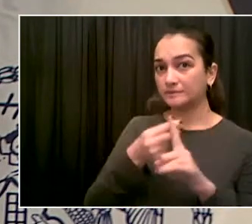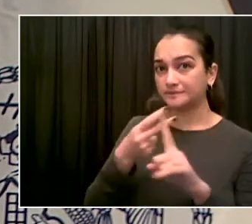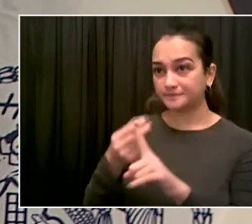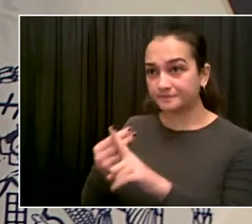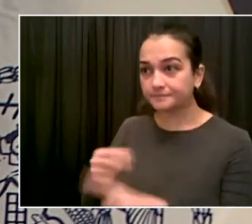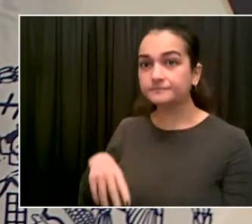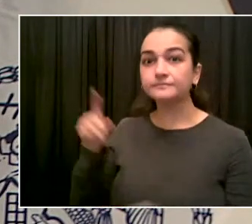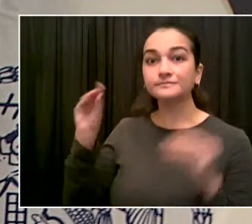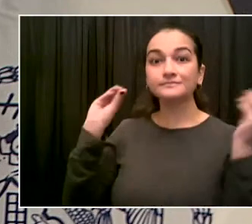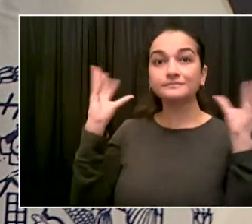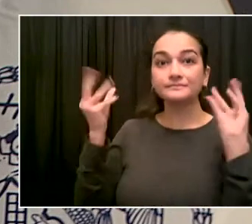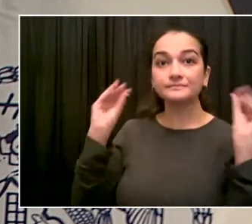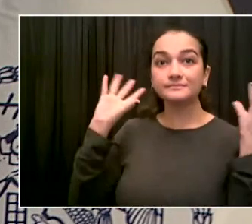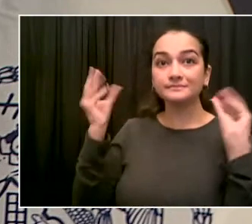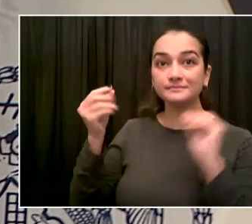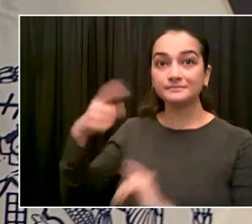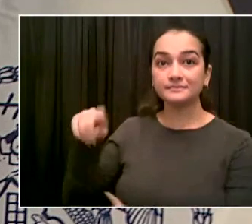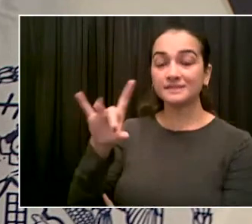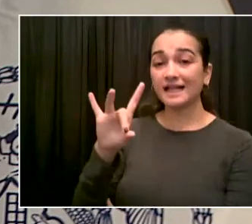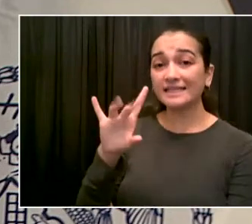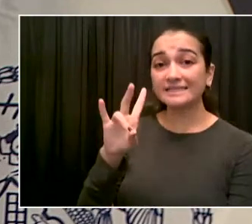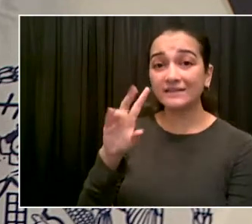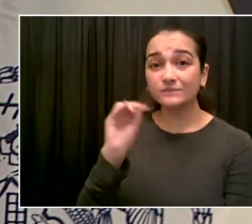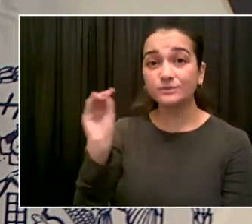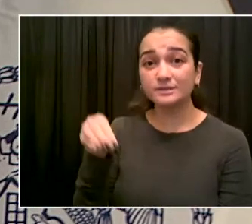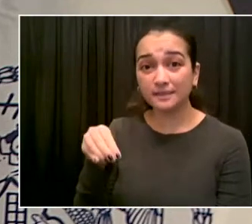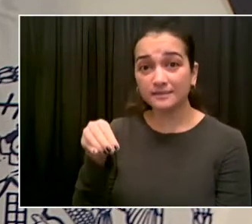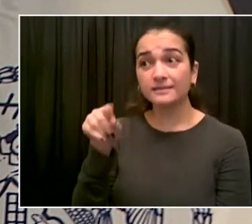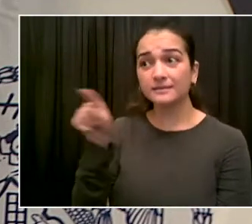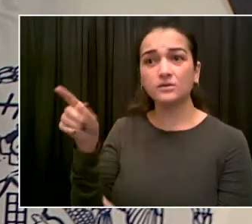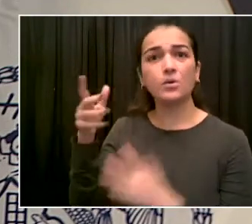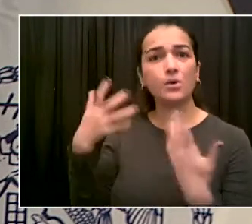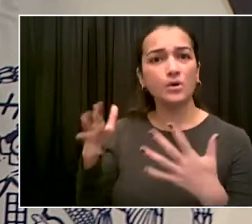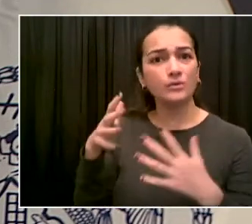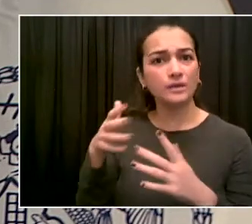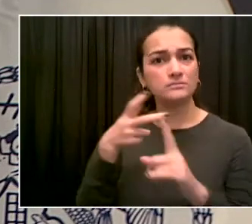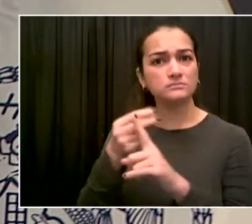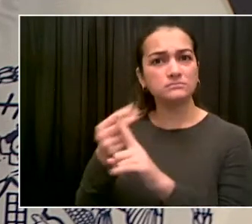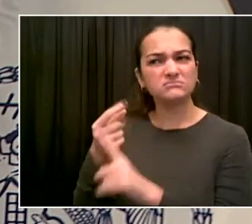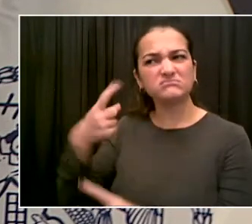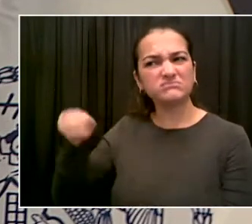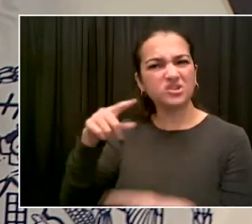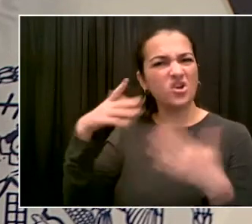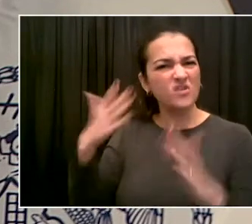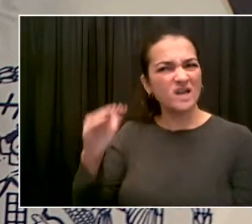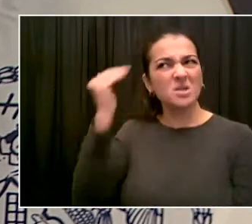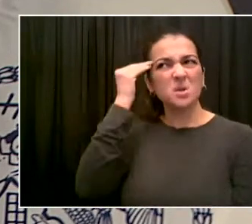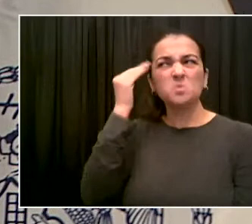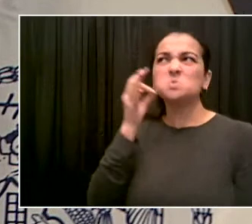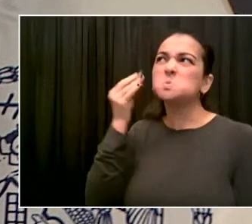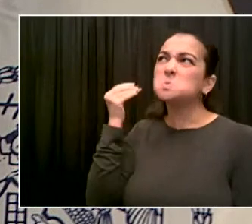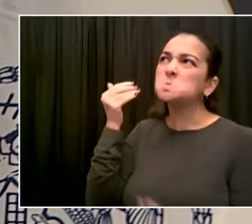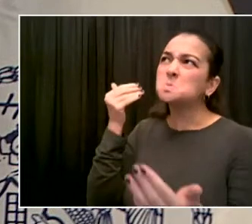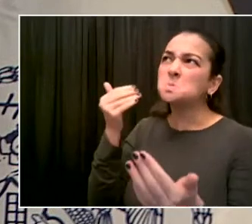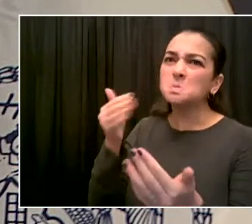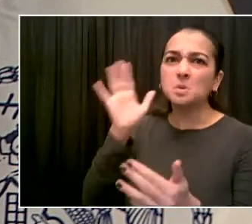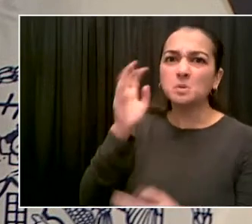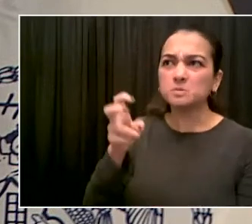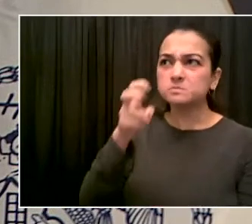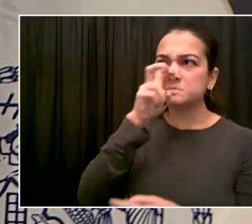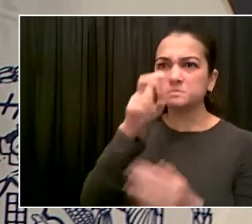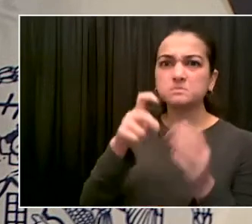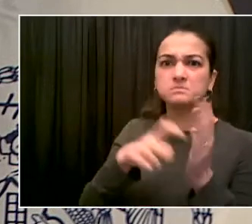evidence that there was enough time to make a decision and people made the right decision overwhelmingly, and others will come in now and get